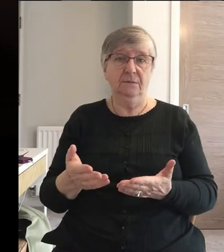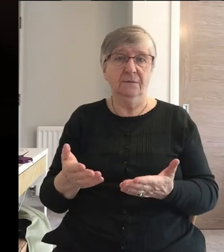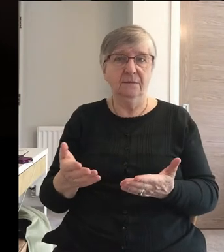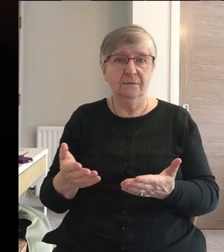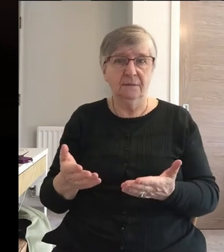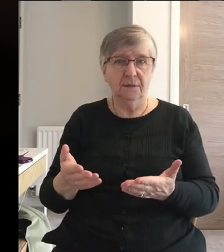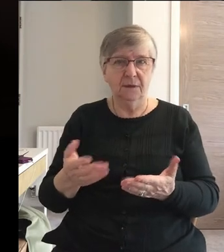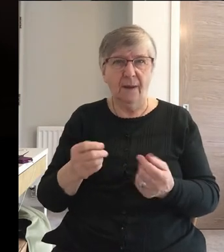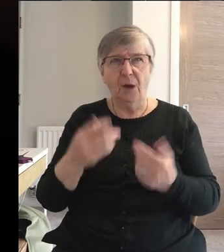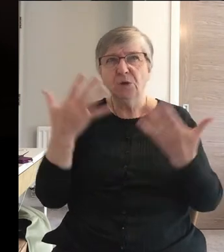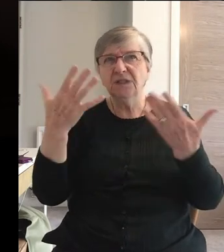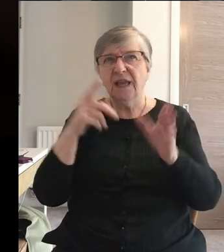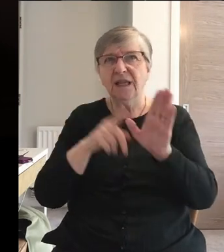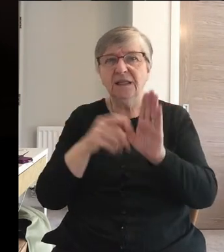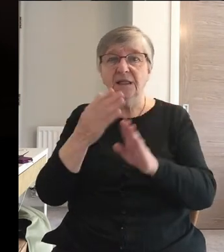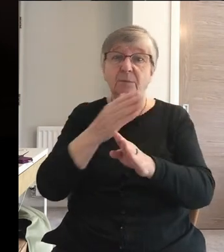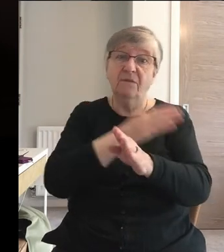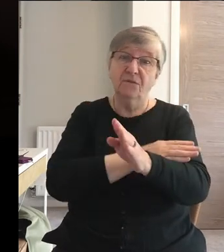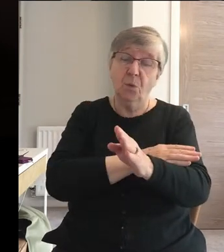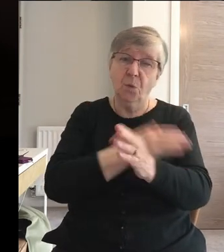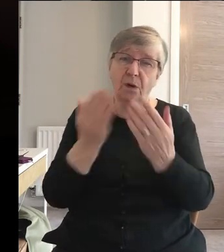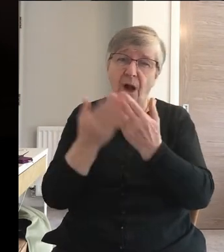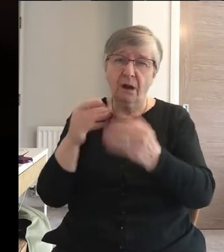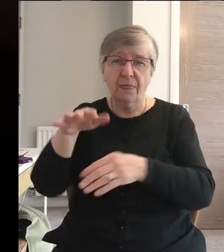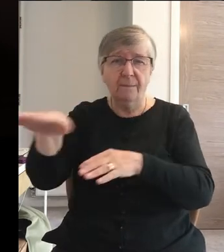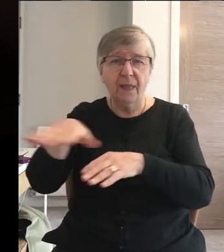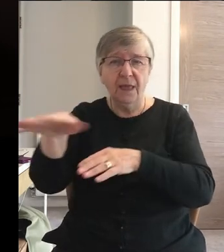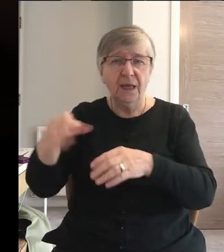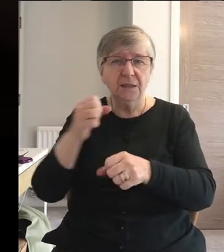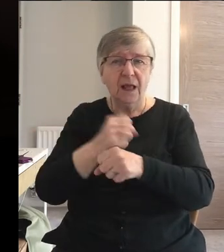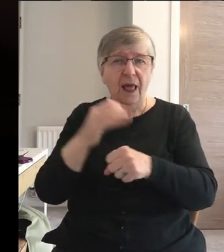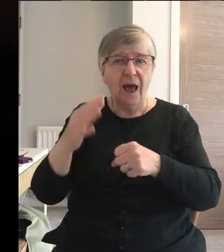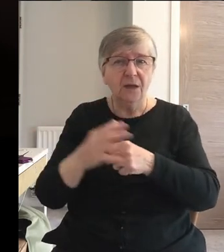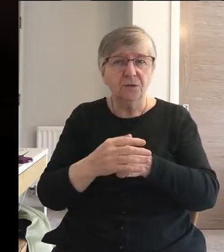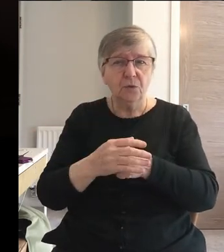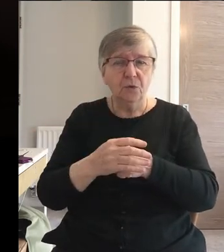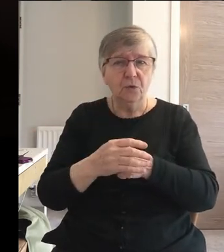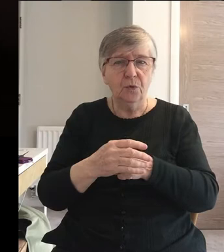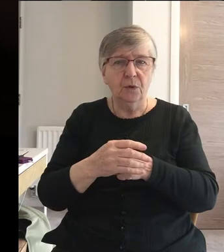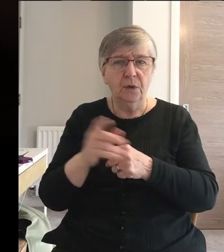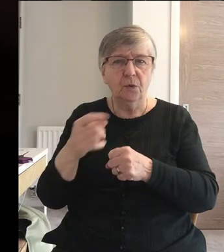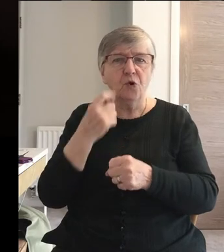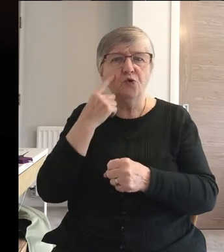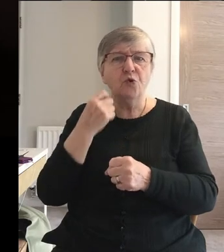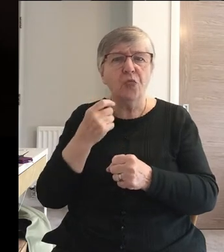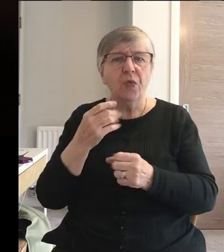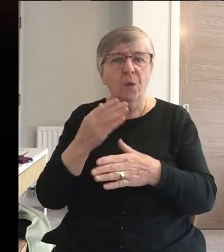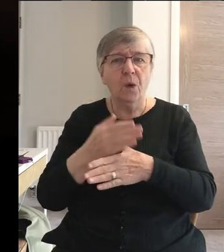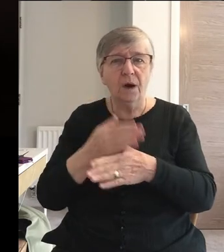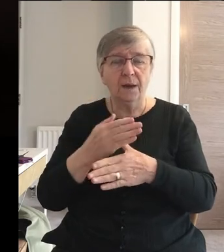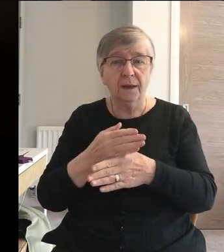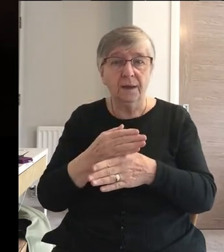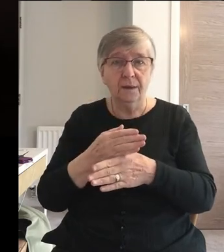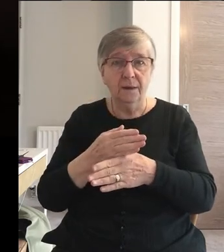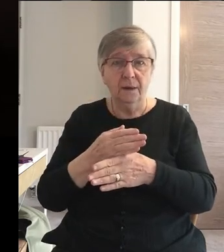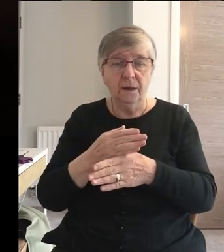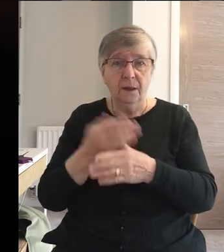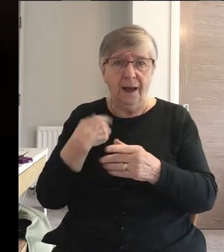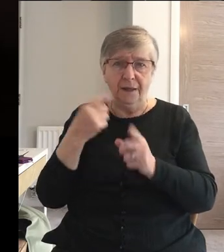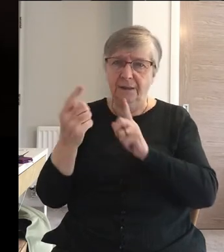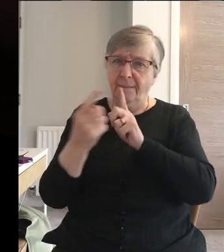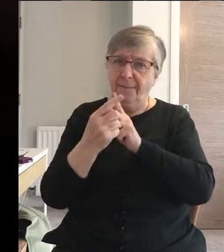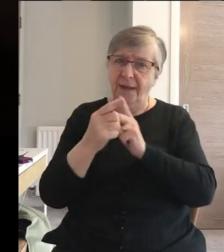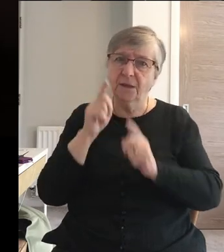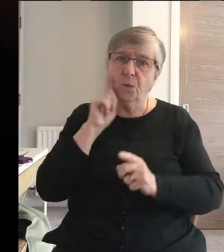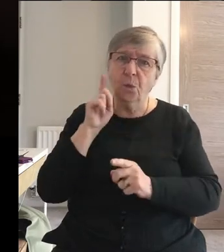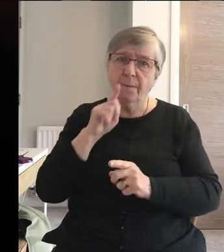About a decade before that, I was in Glasgow's other Rough. I was in Rough Hill doing youth work and came across women